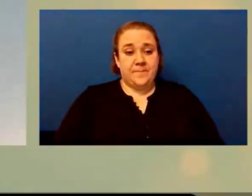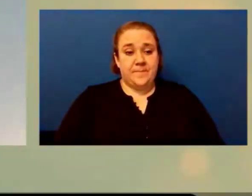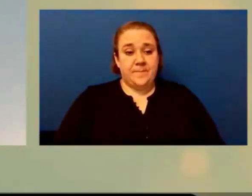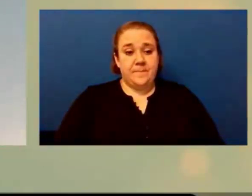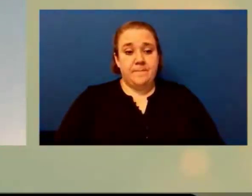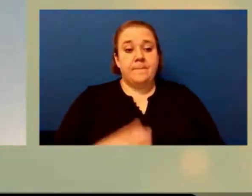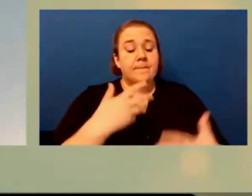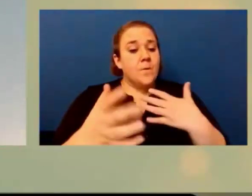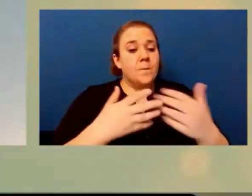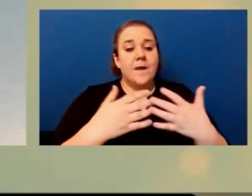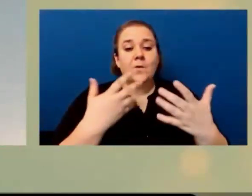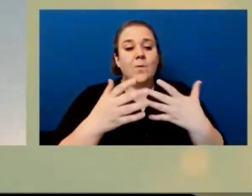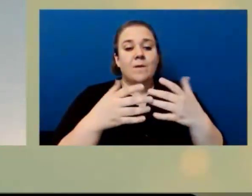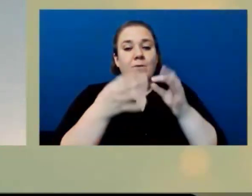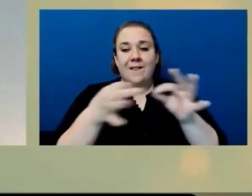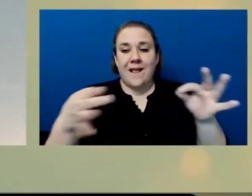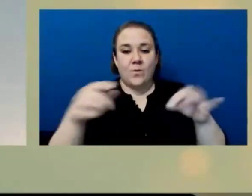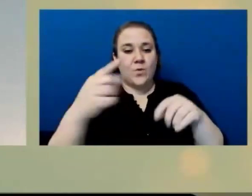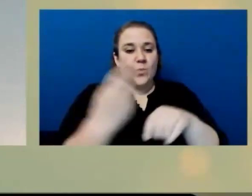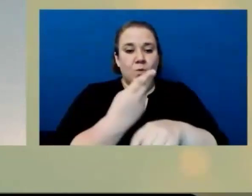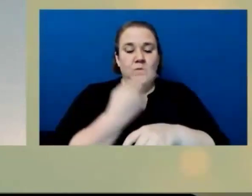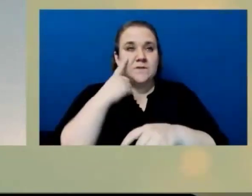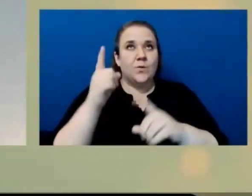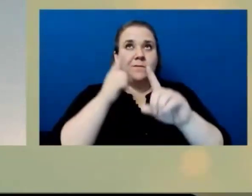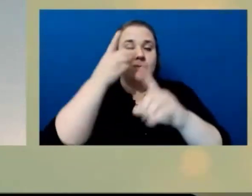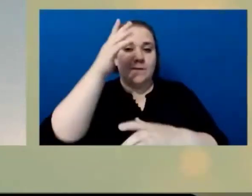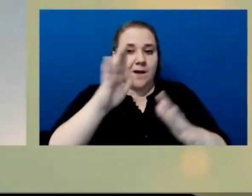just exhausted from the climb?